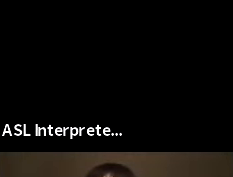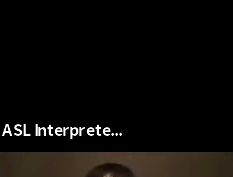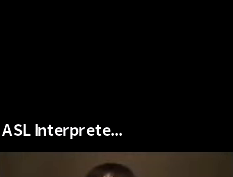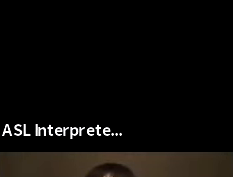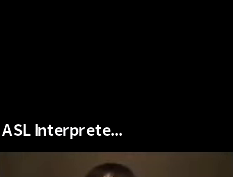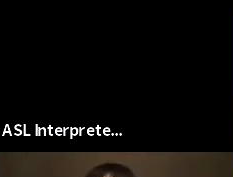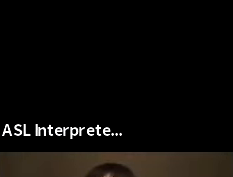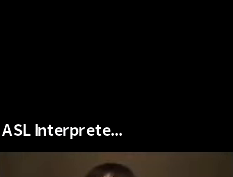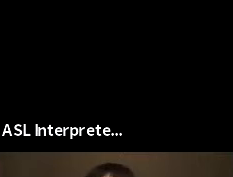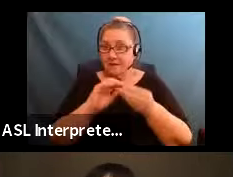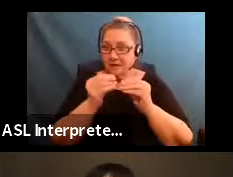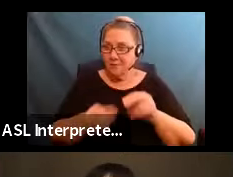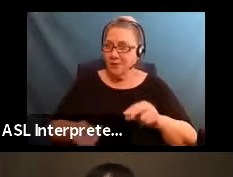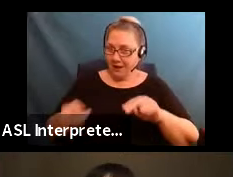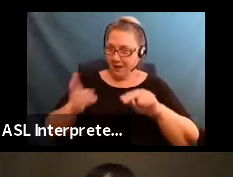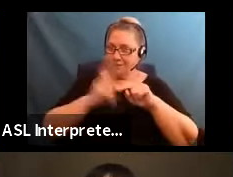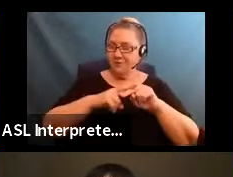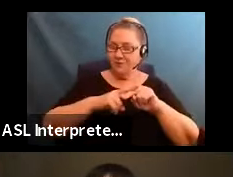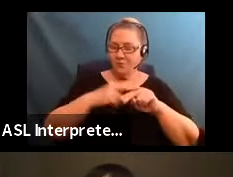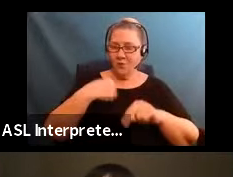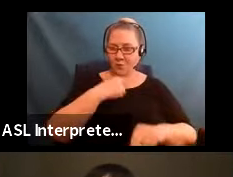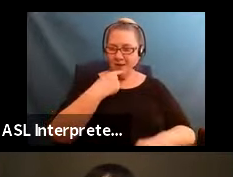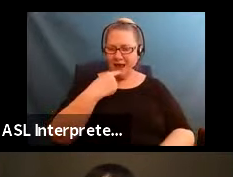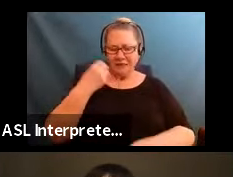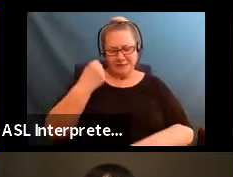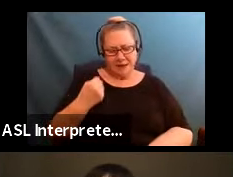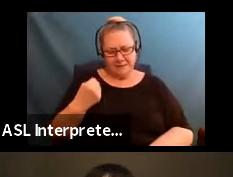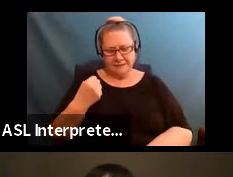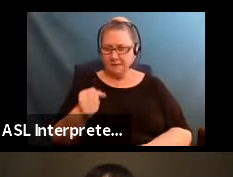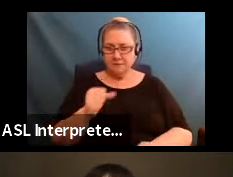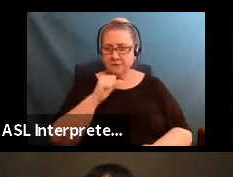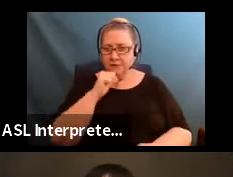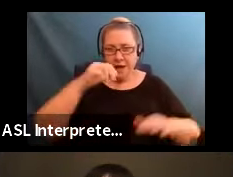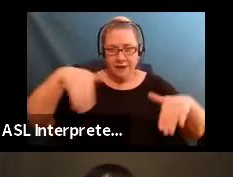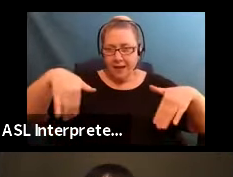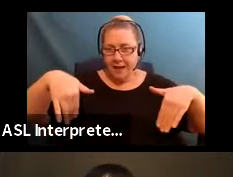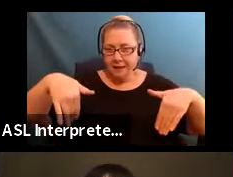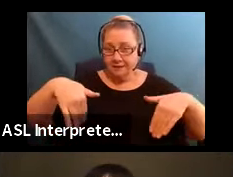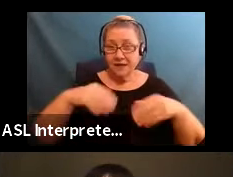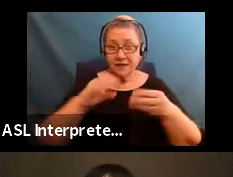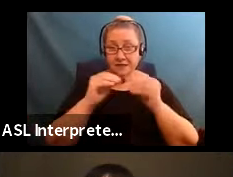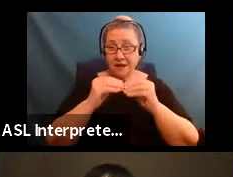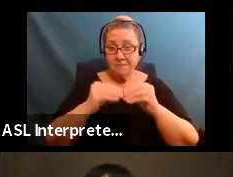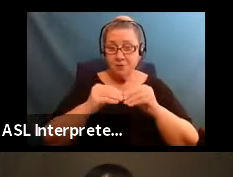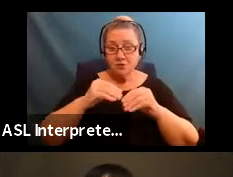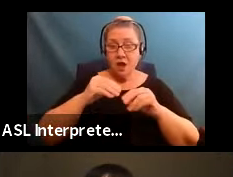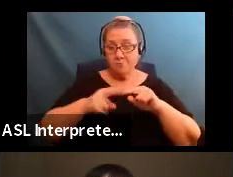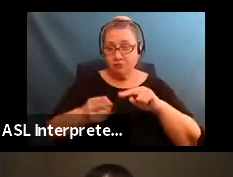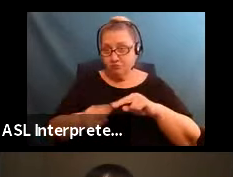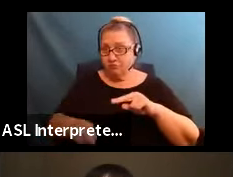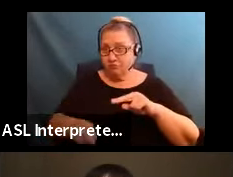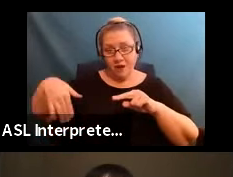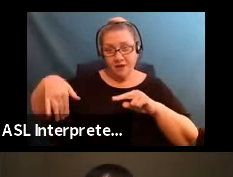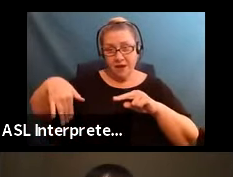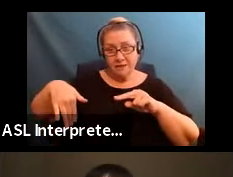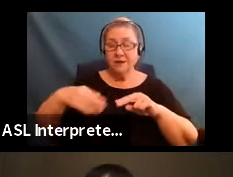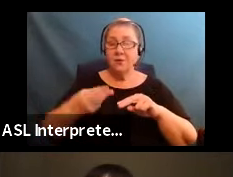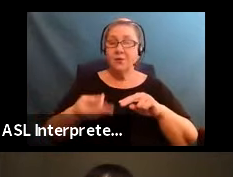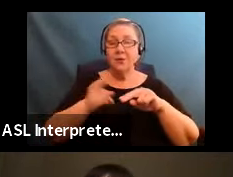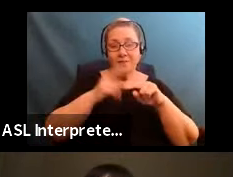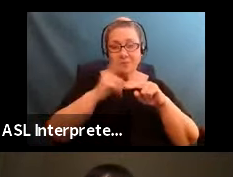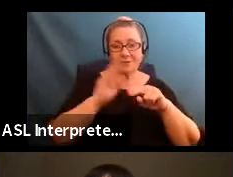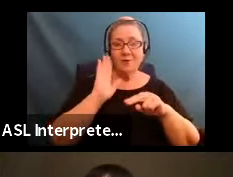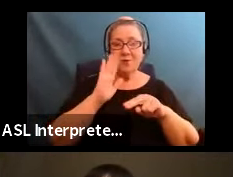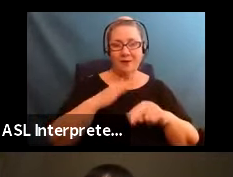like yes, because in general it hasn't gone down, but when it goes up, yes. And then the other thing that happens